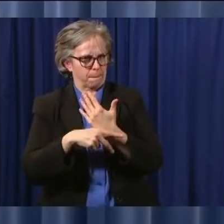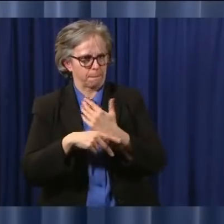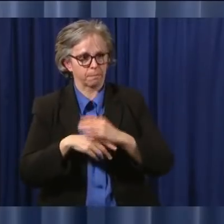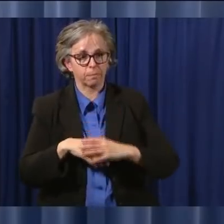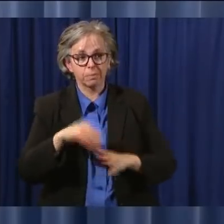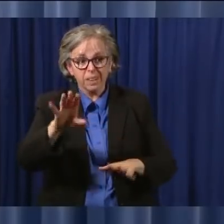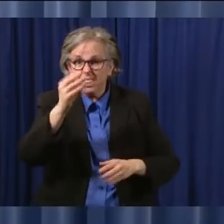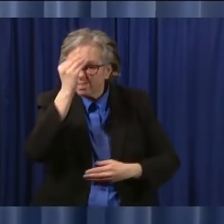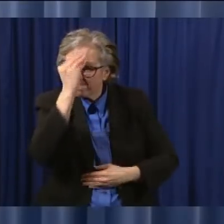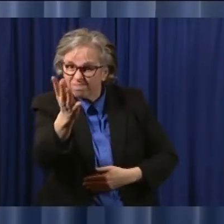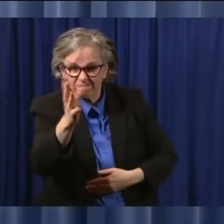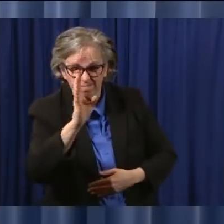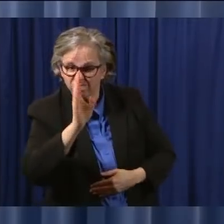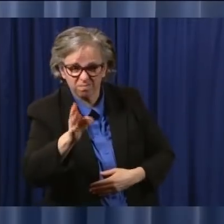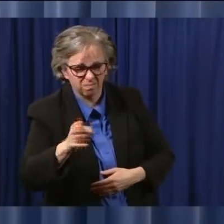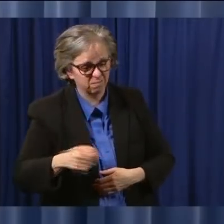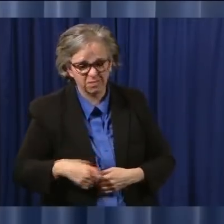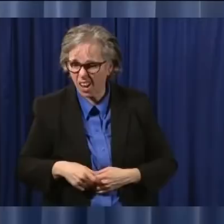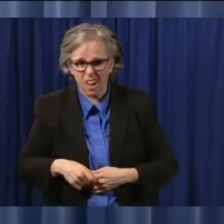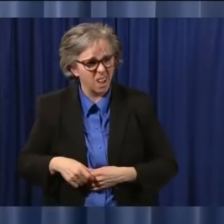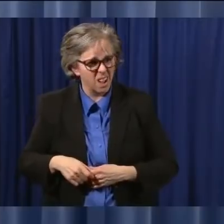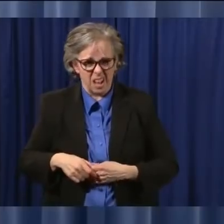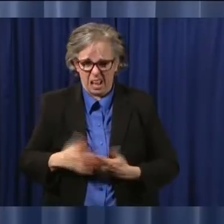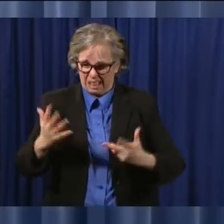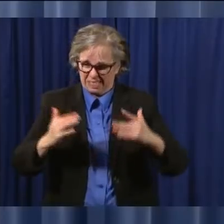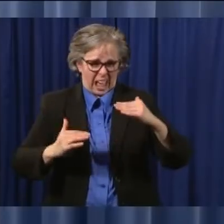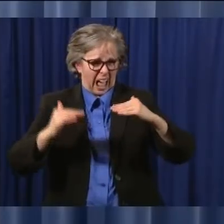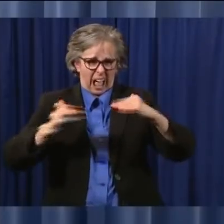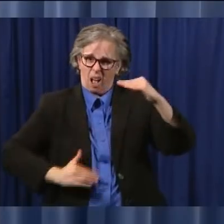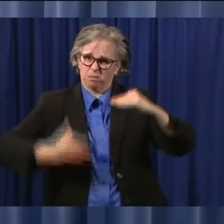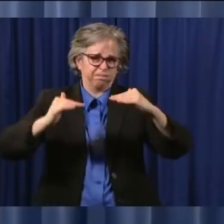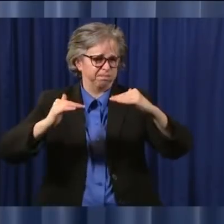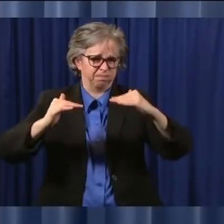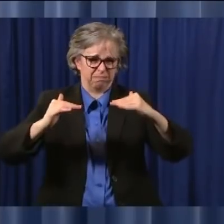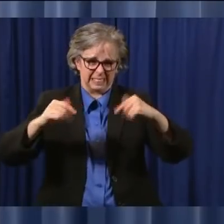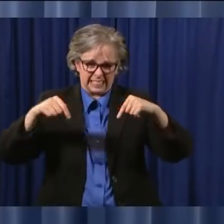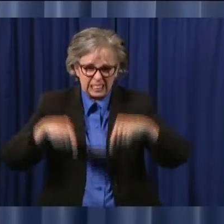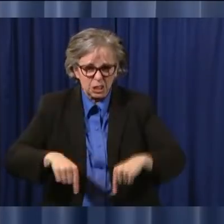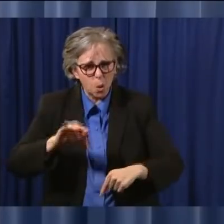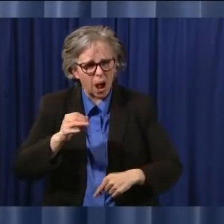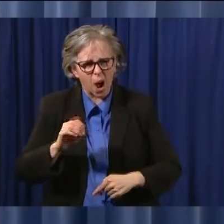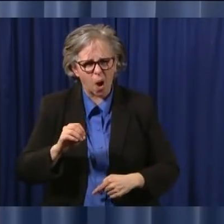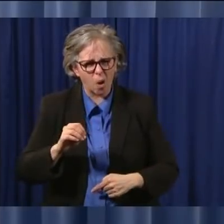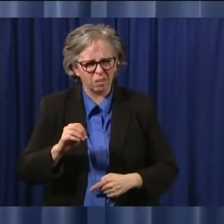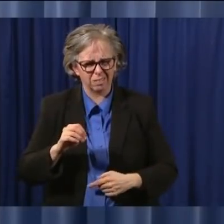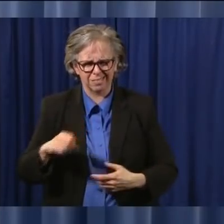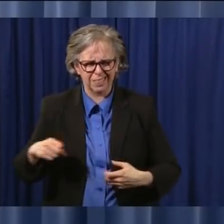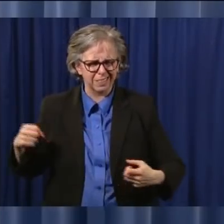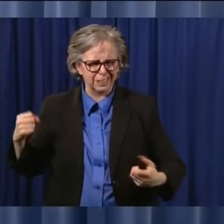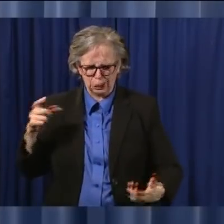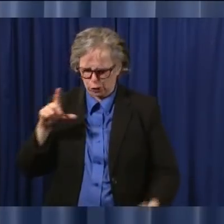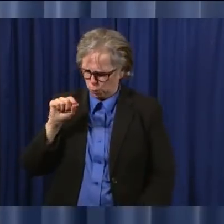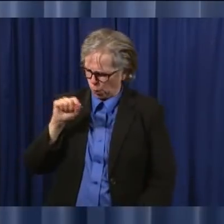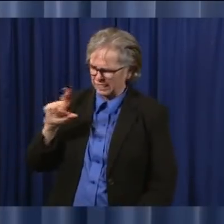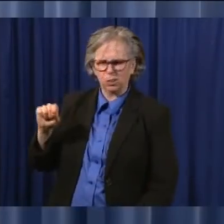Ohioan, that in our great state of Ohio, in the year 2020, zip code